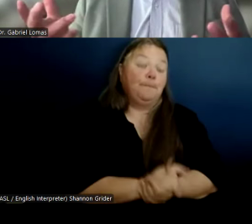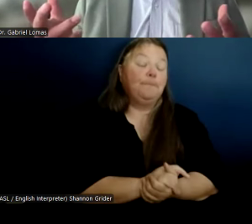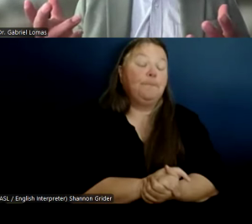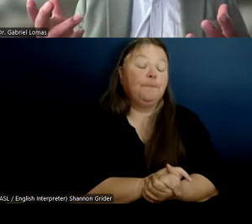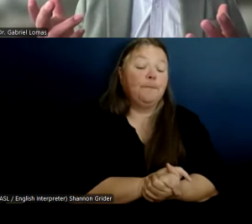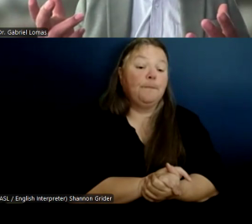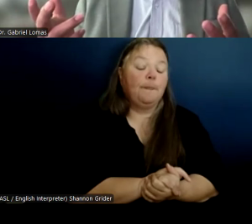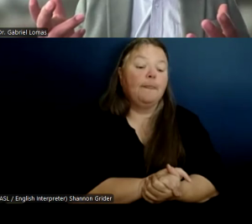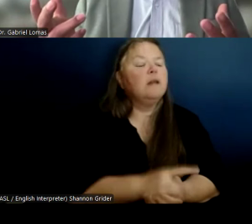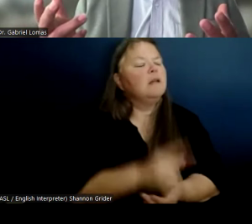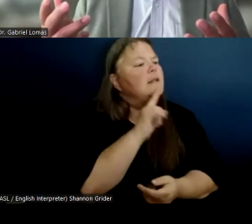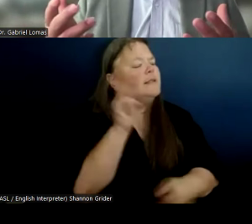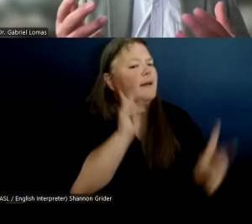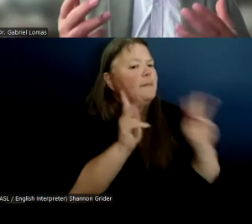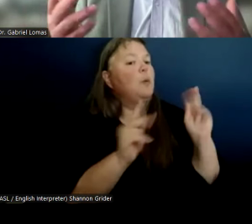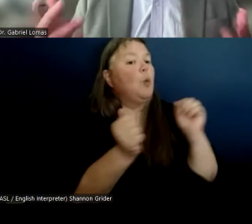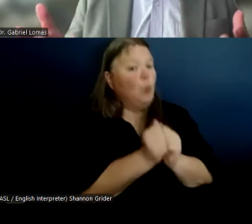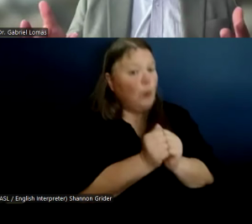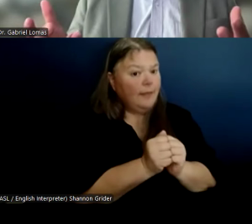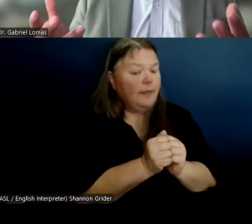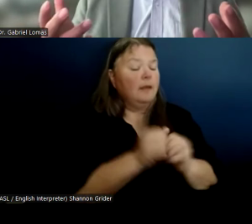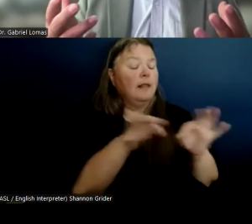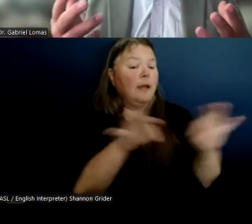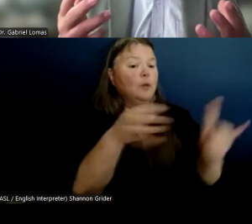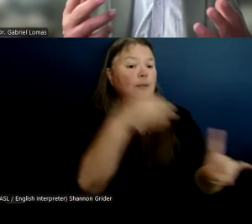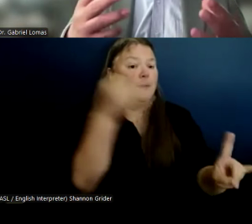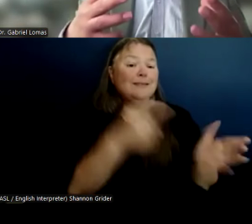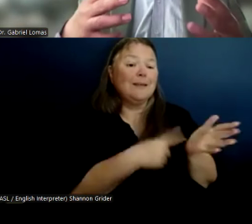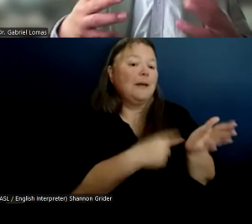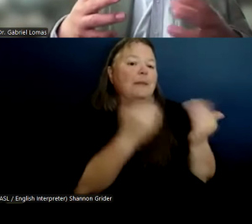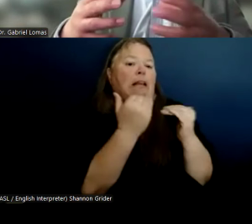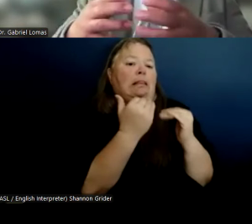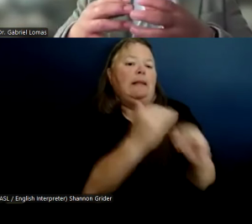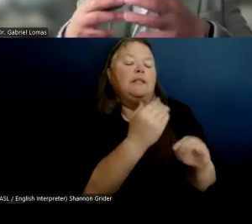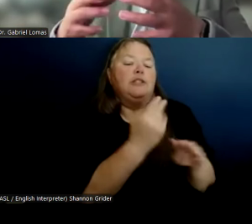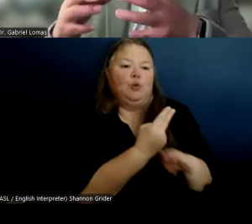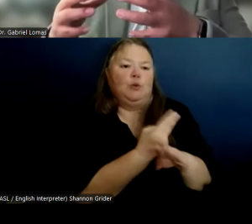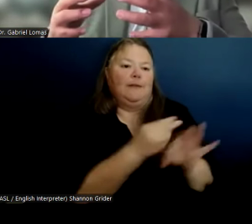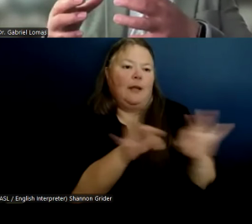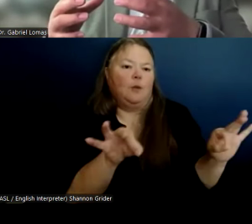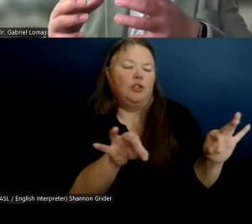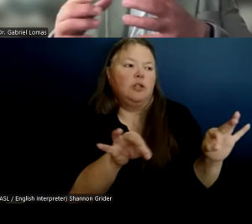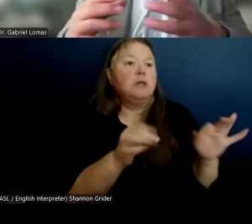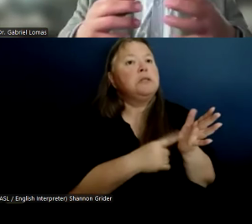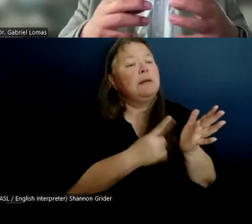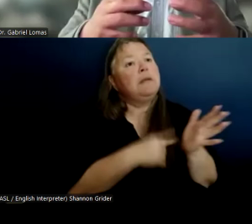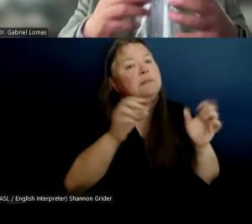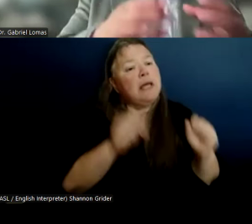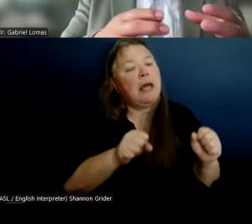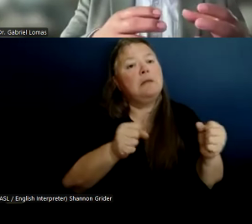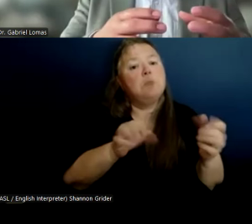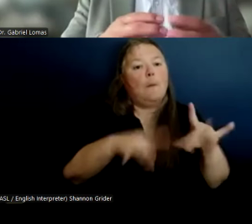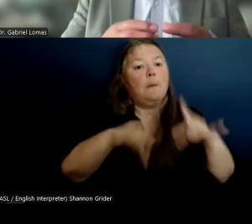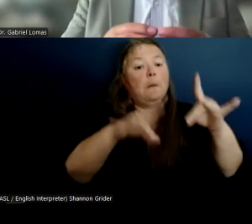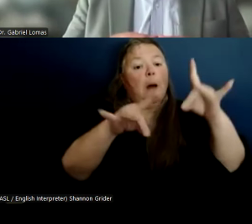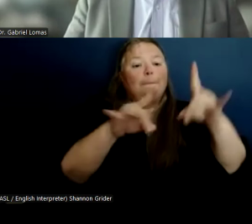Deaf people sometimes with language deprivation just have limited use of language. Sometimes they catch up a little bit with sign language, but then they struggle a